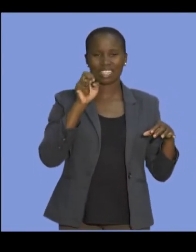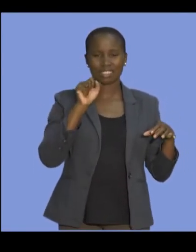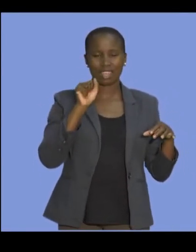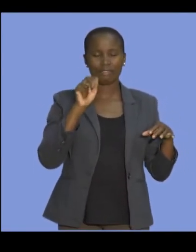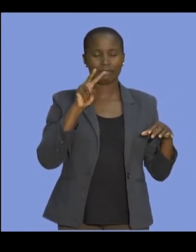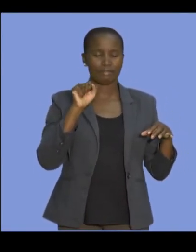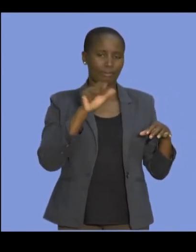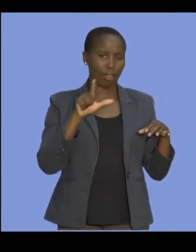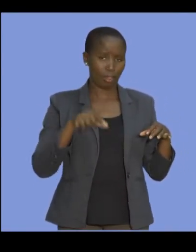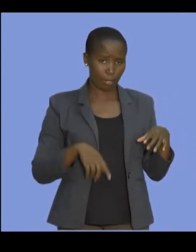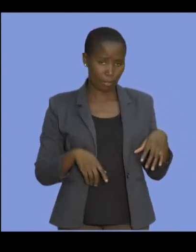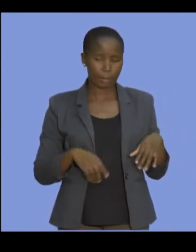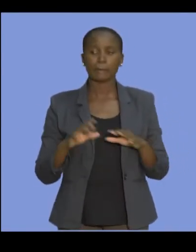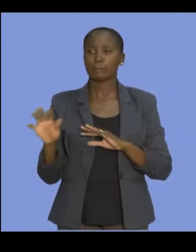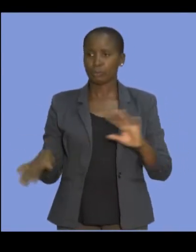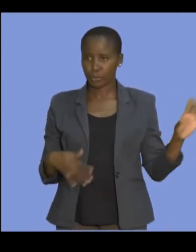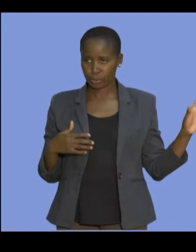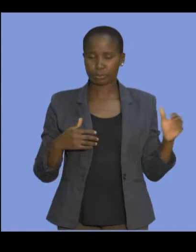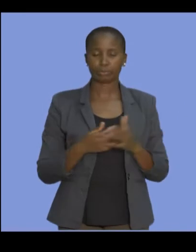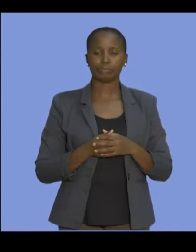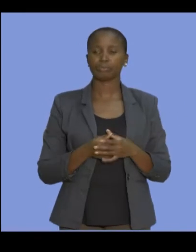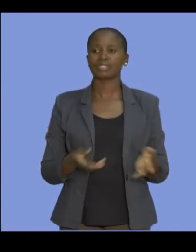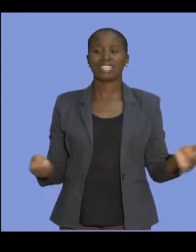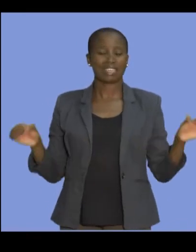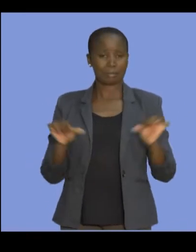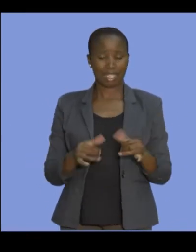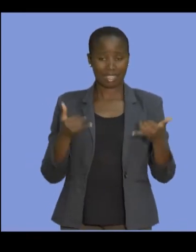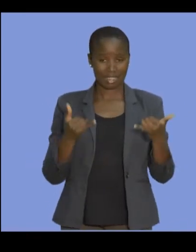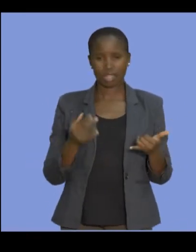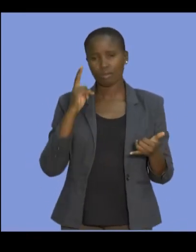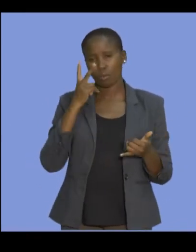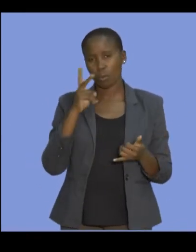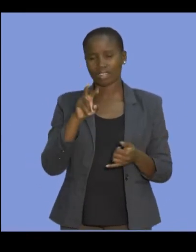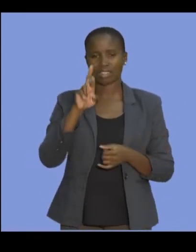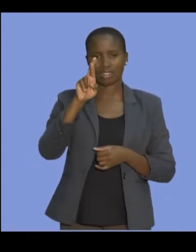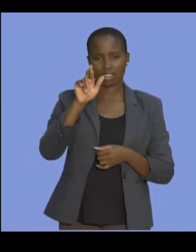So we're back here. So what are we going to look at now? We're going to look at the range.